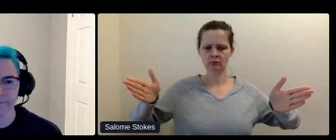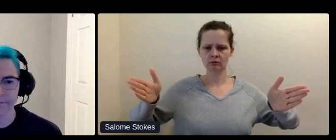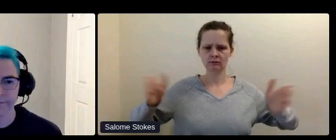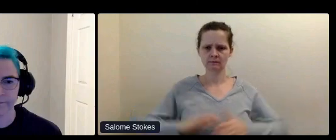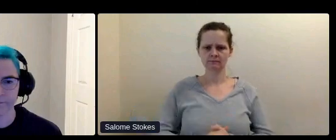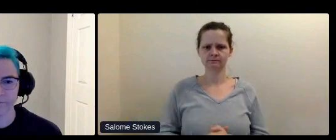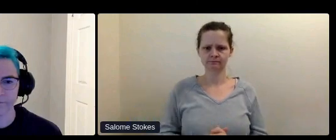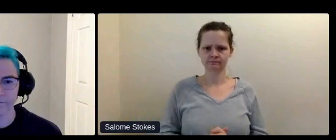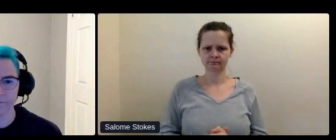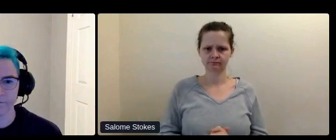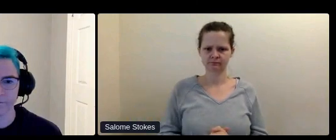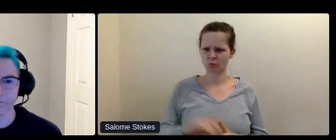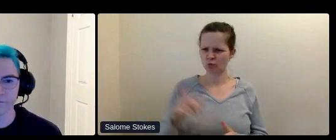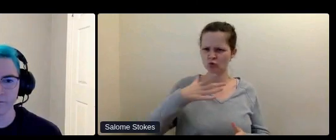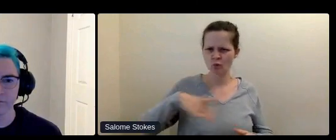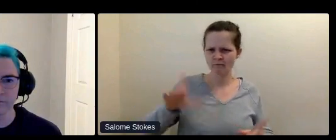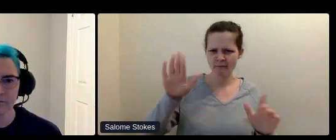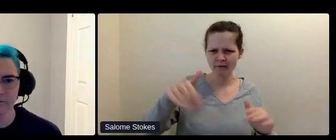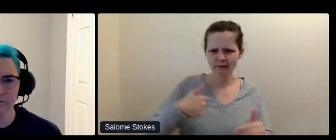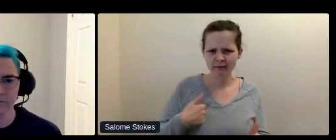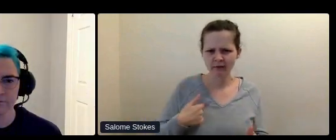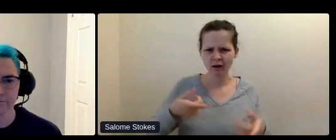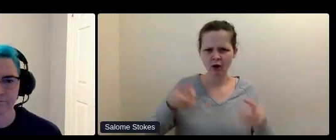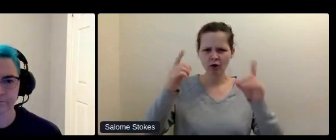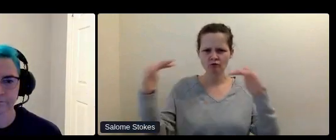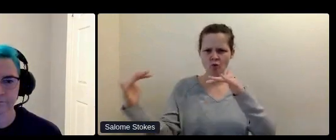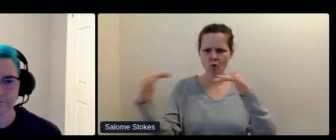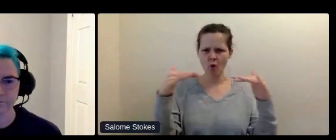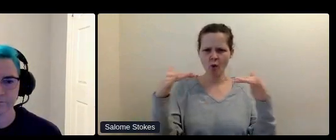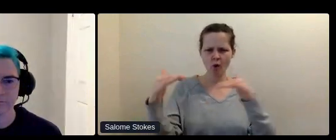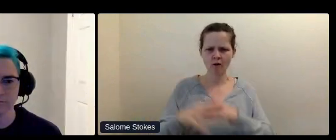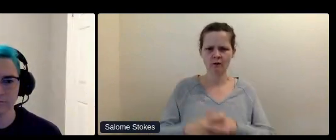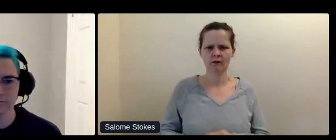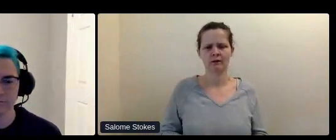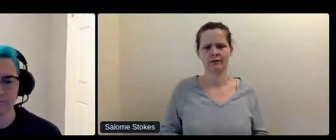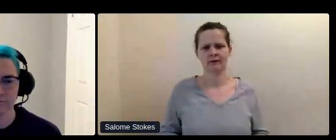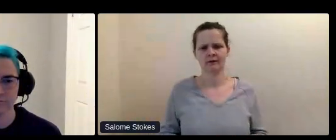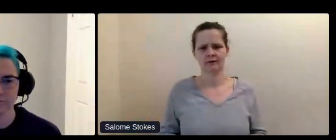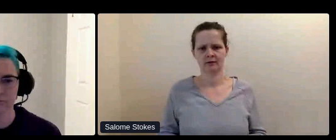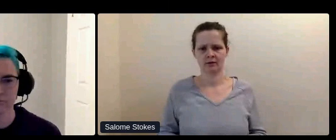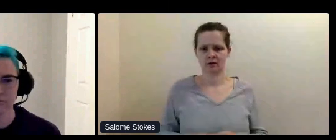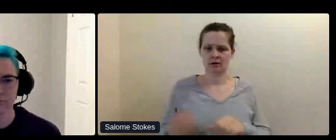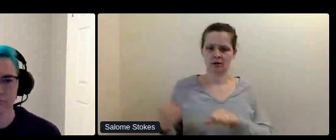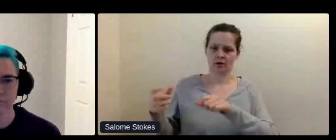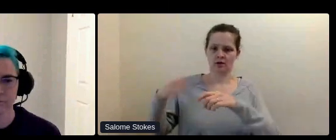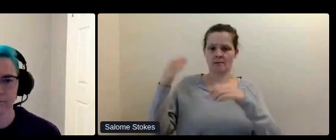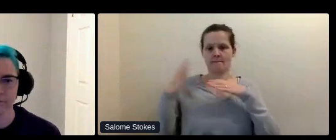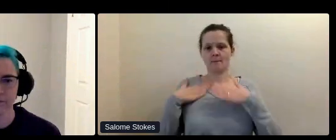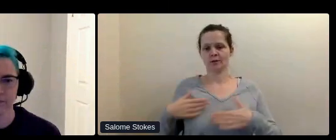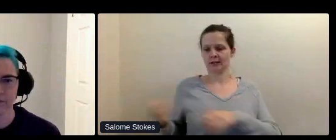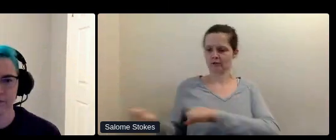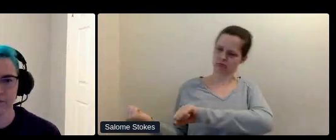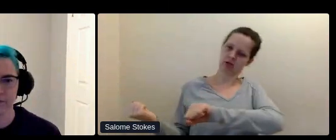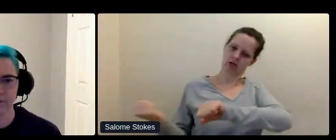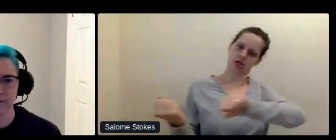god of war you came to find? Tyr drags the body across a bridge of light. Shadowy figure at the door. You don't really want